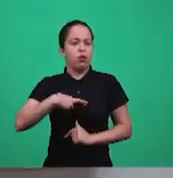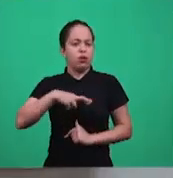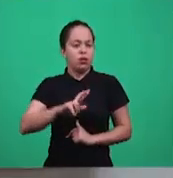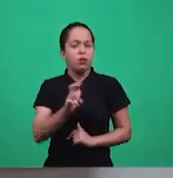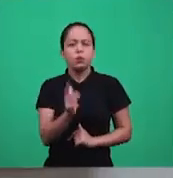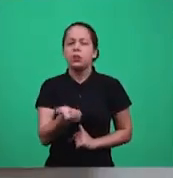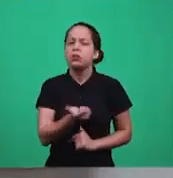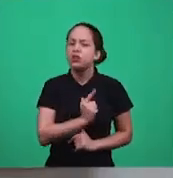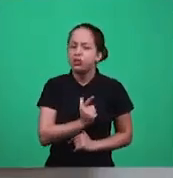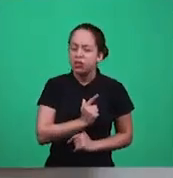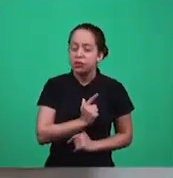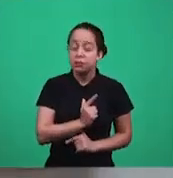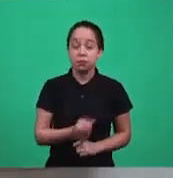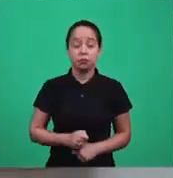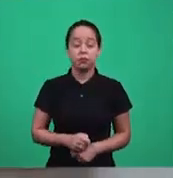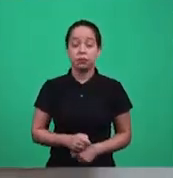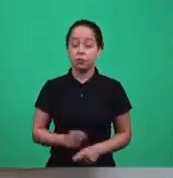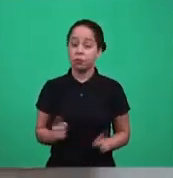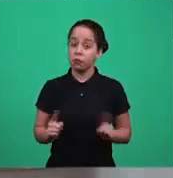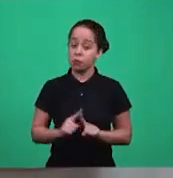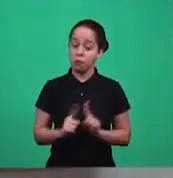But look, brethren,